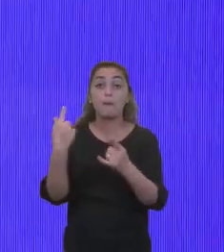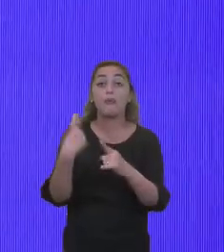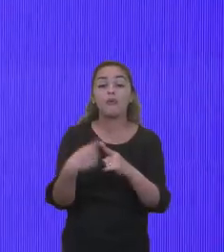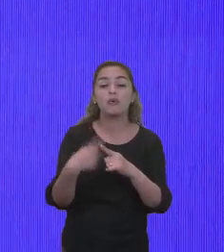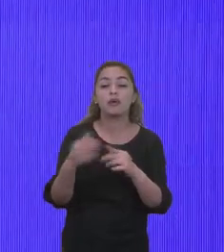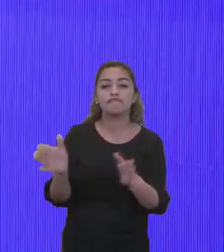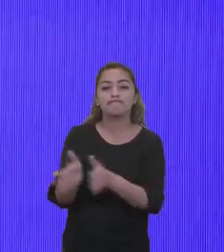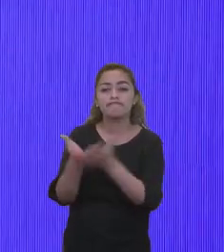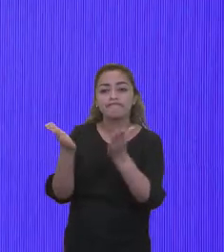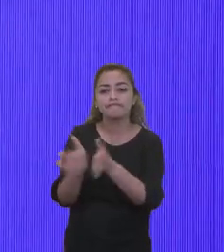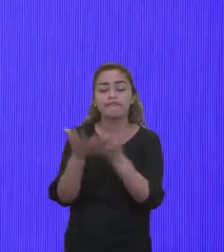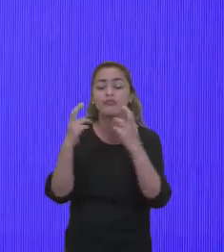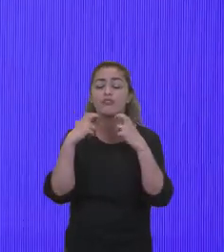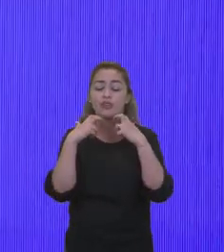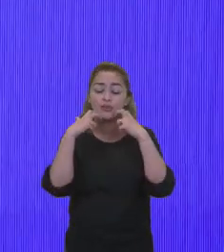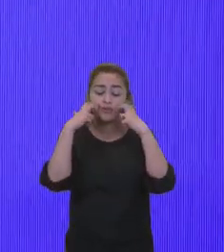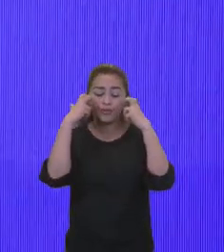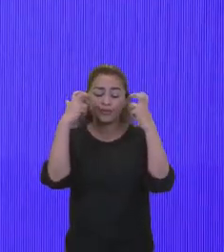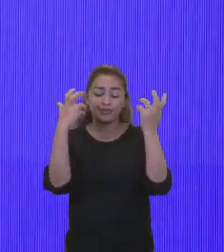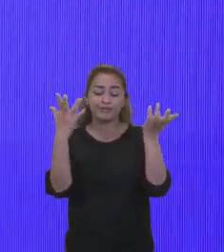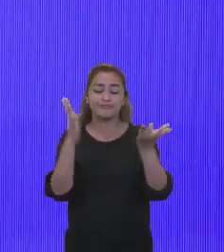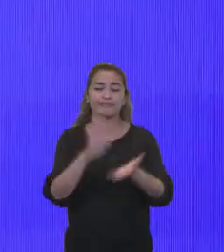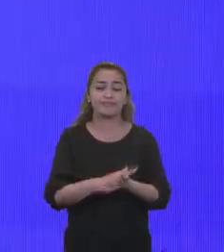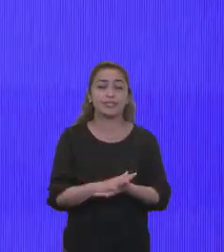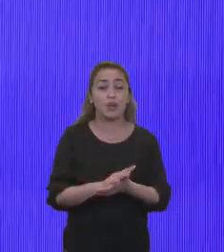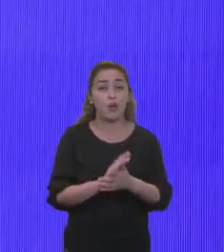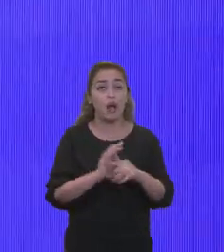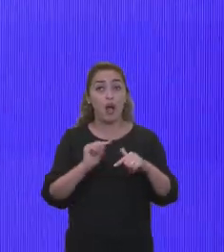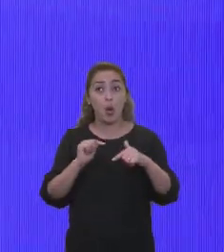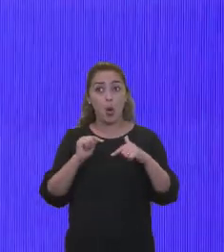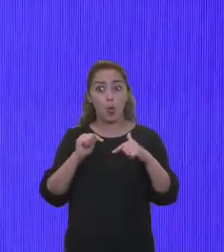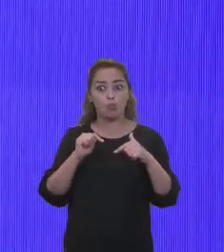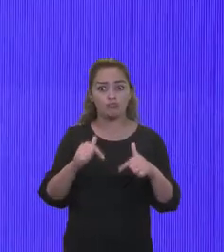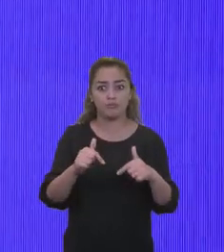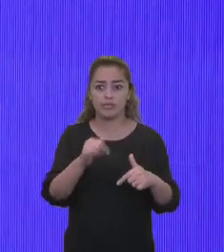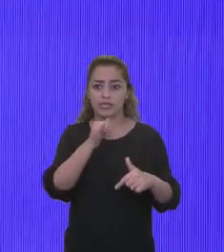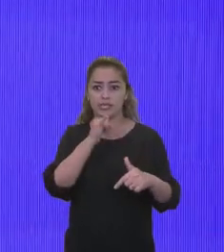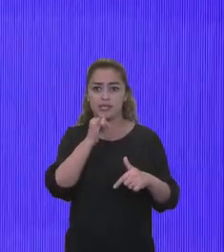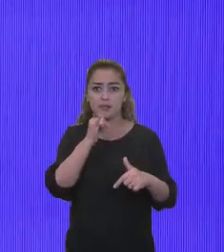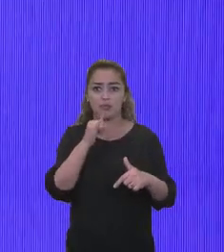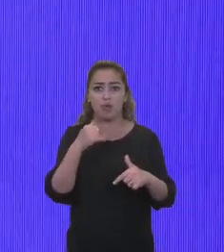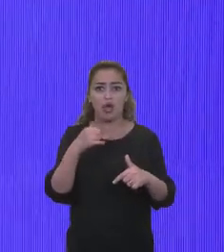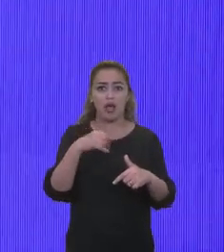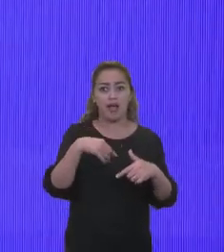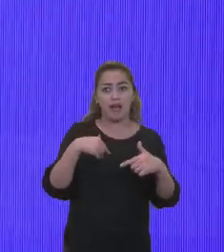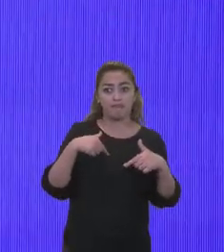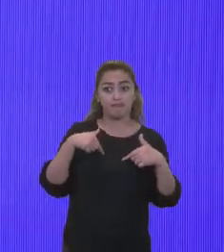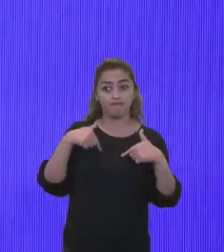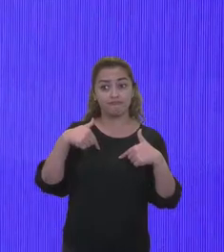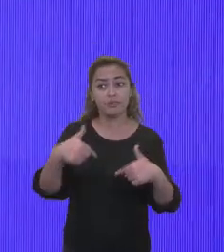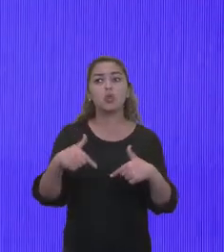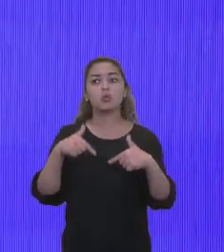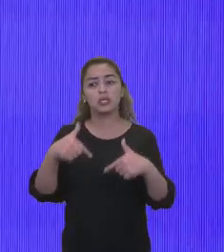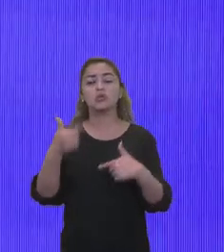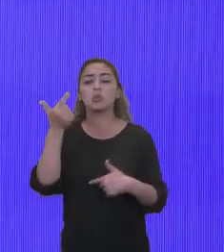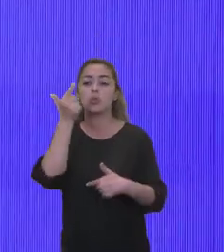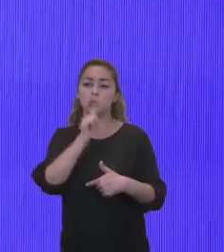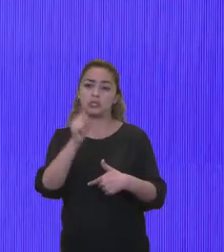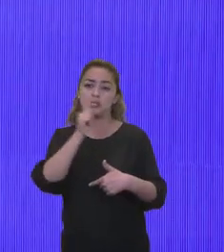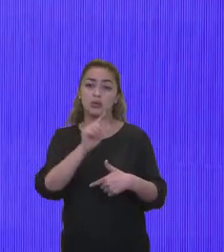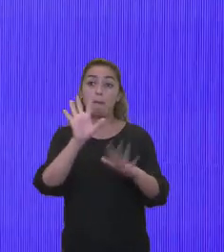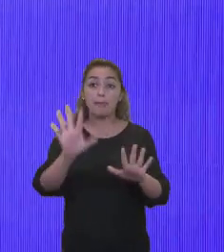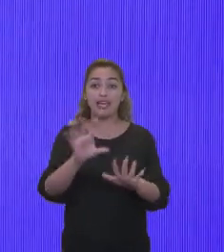a shame. You can get honor like a gladiator to fight, dignity for something to get